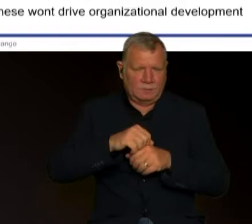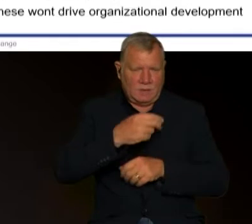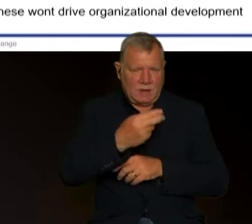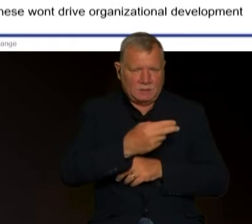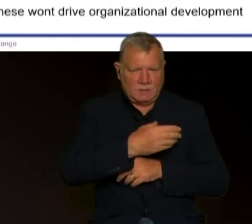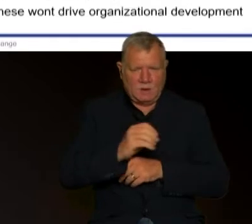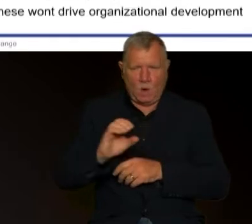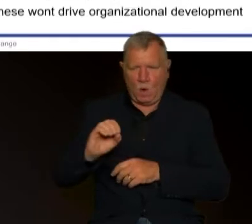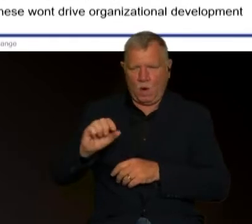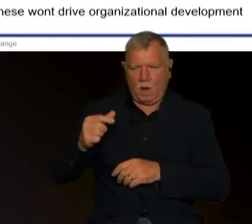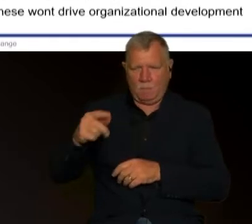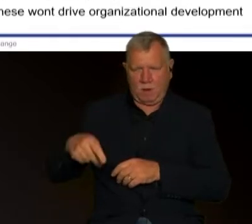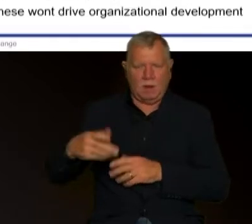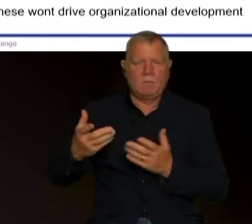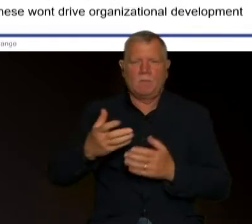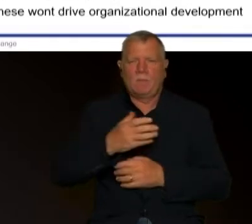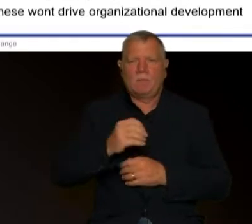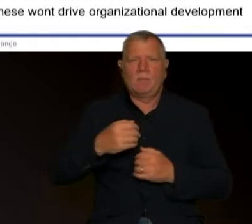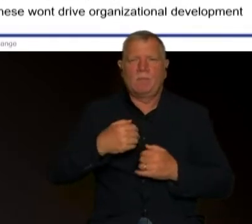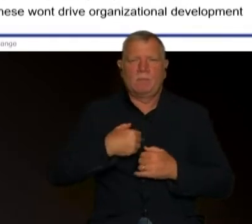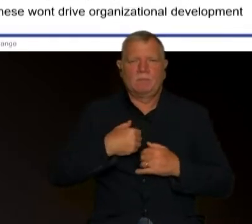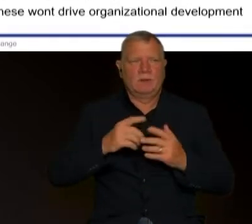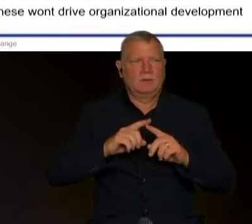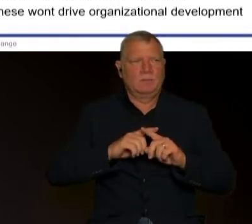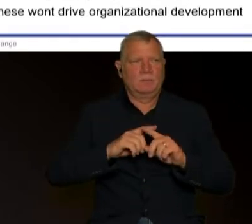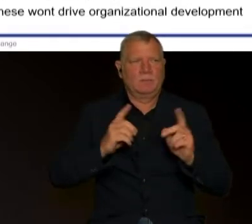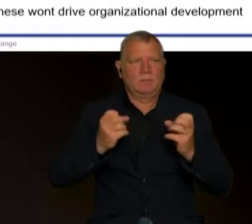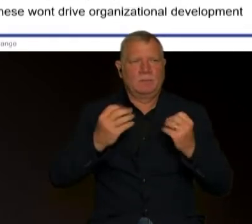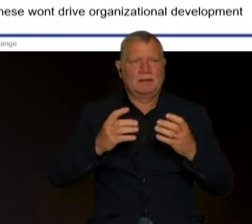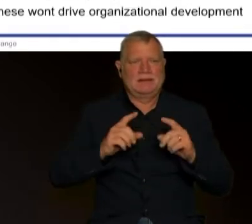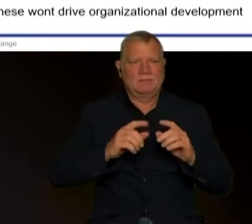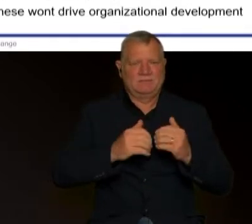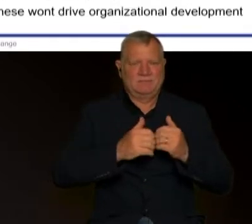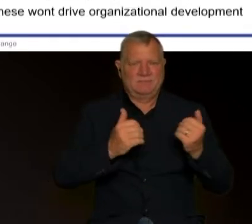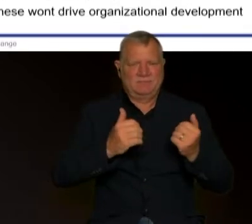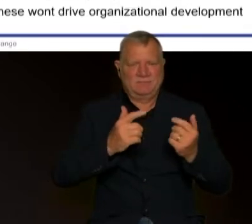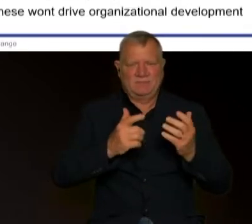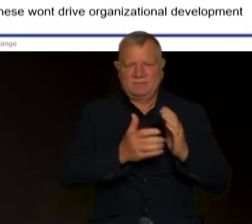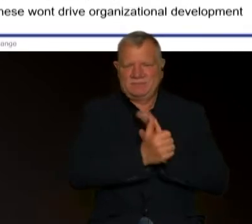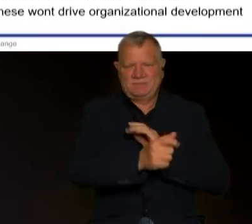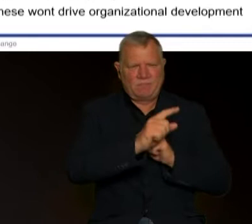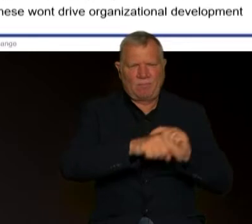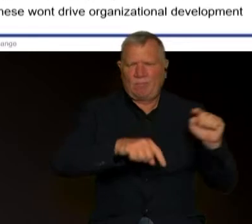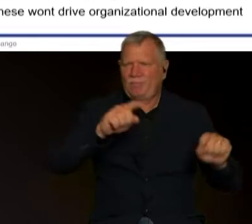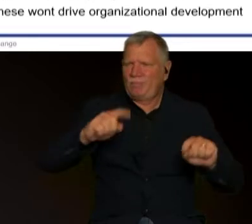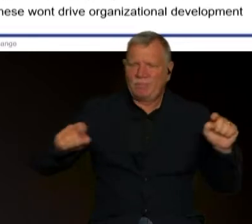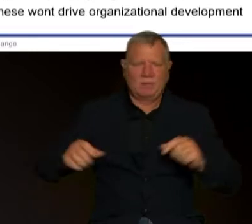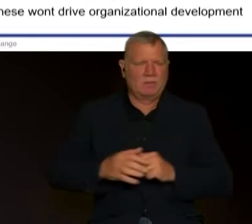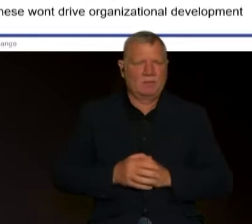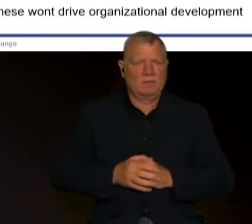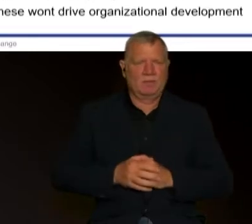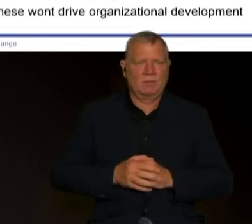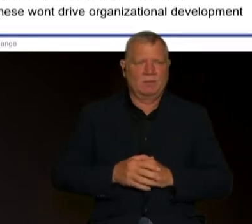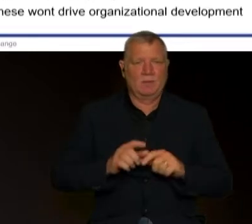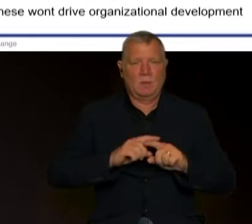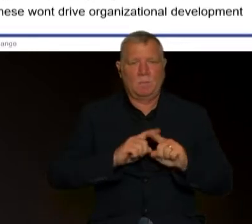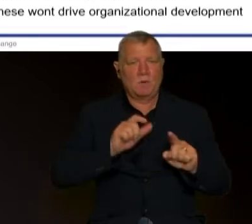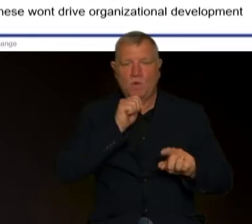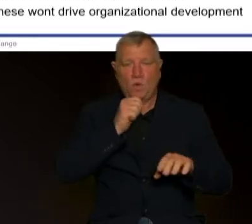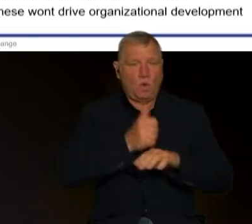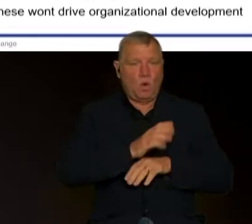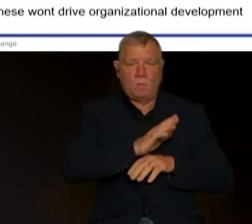employees have in Treasury and OMB, we saw there were great big skill gaps and mastery